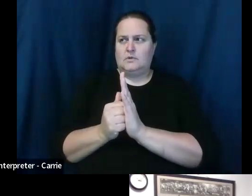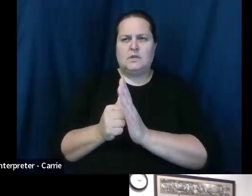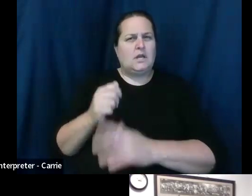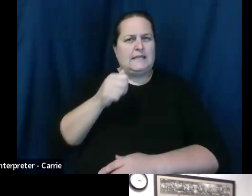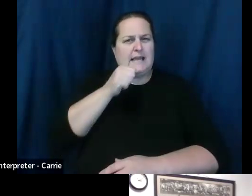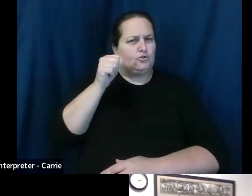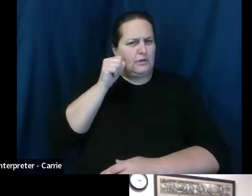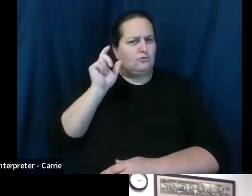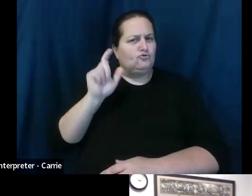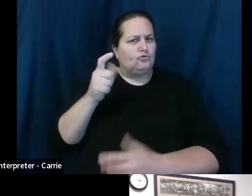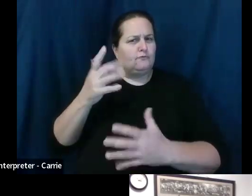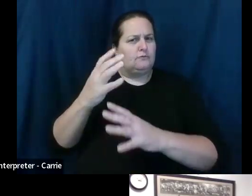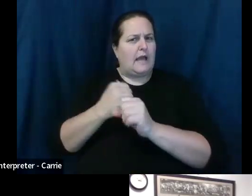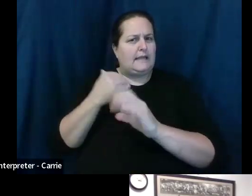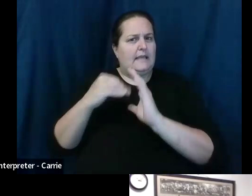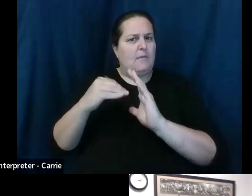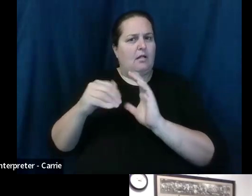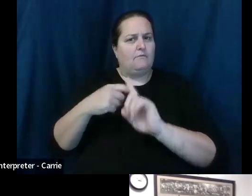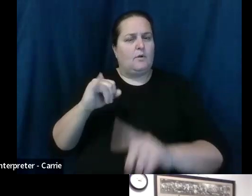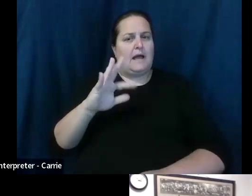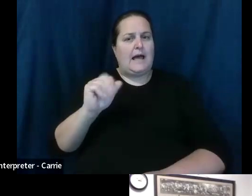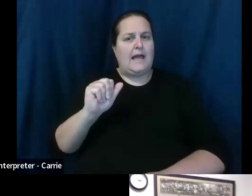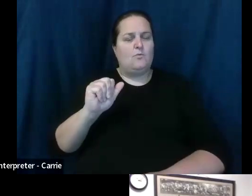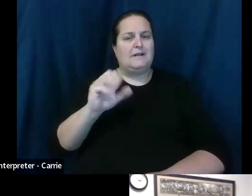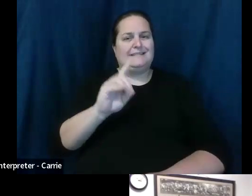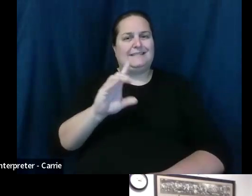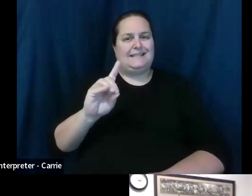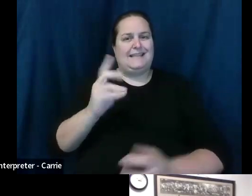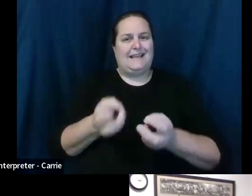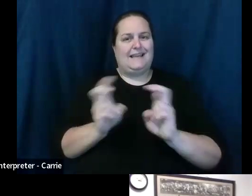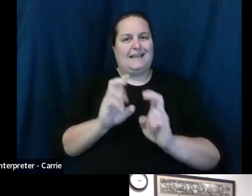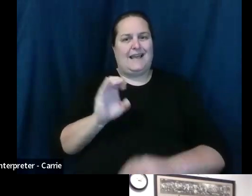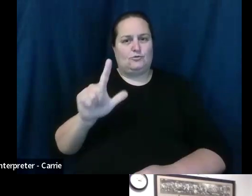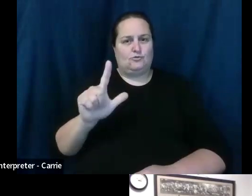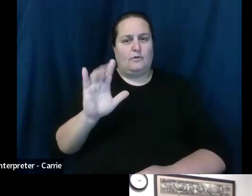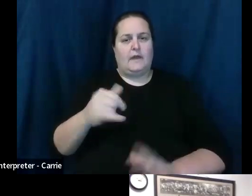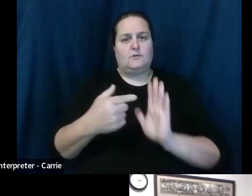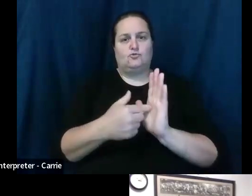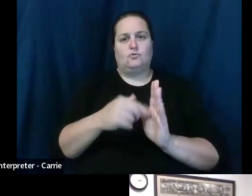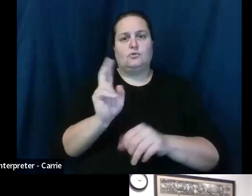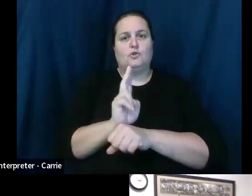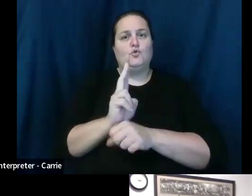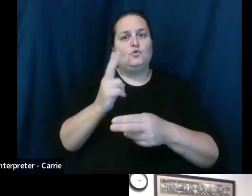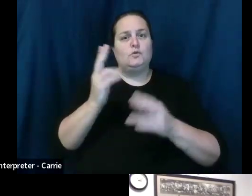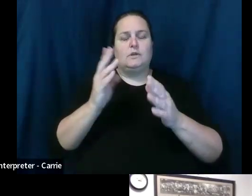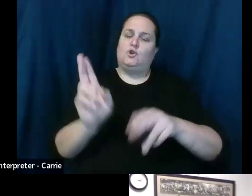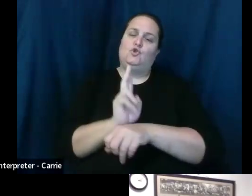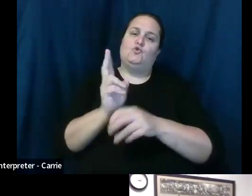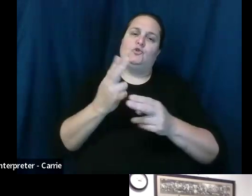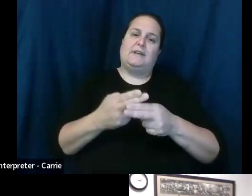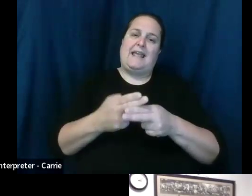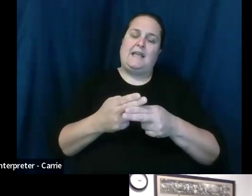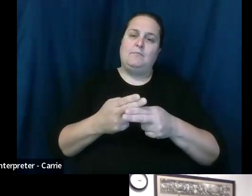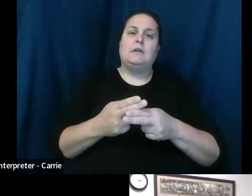think, from the Iowa Developmental Disability Council, a username. So we are going to go through the process of